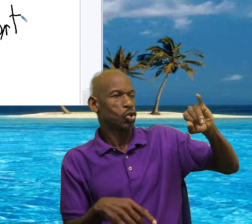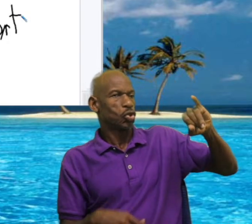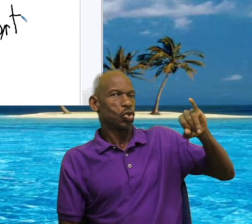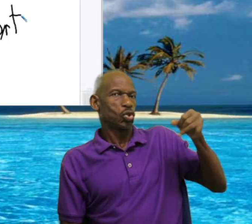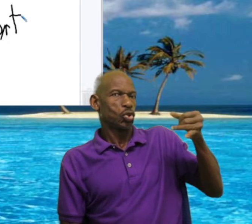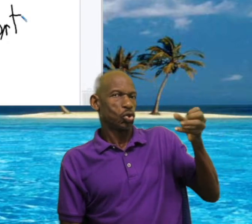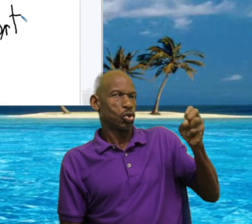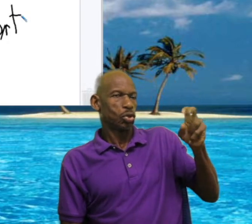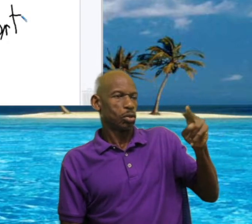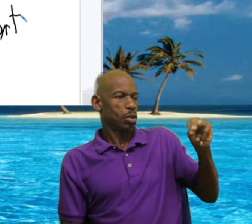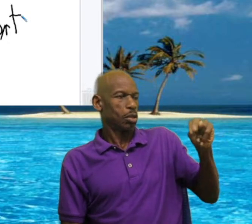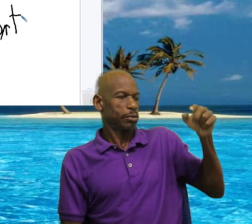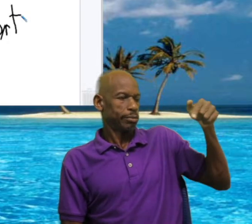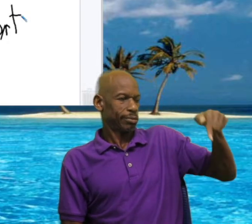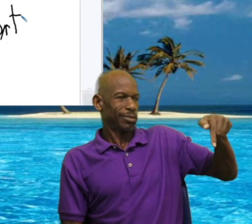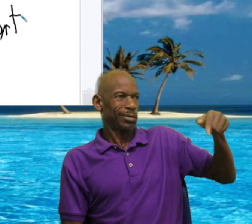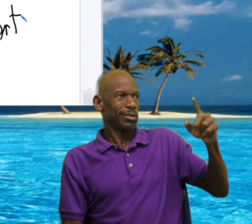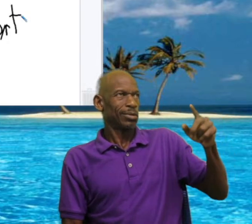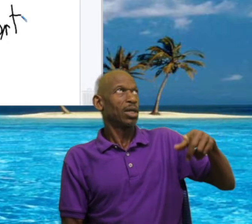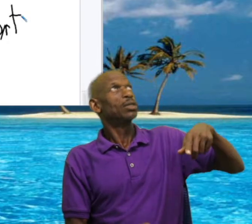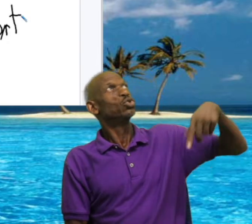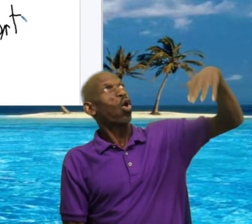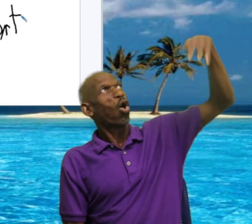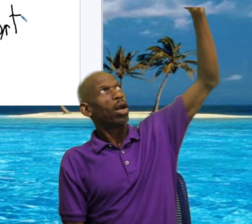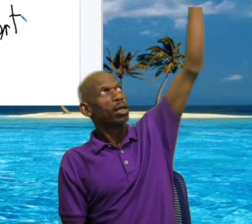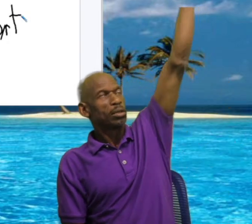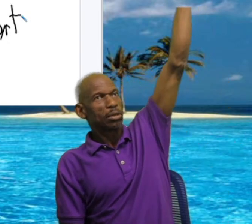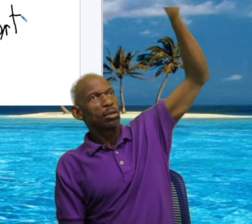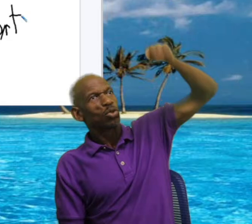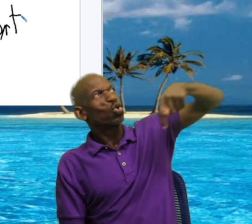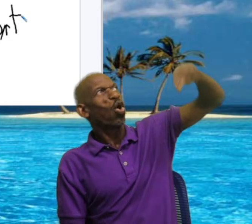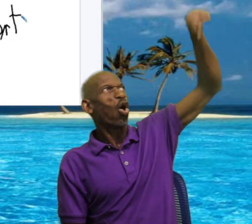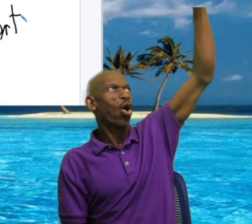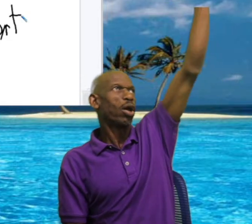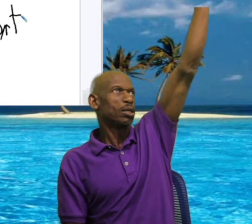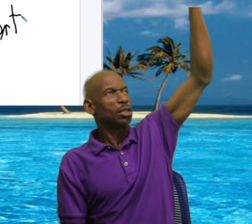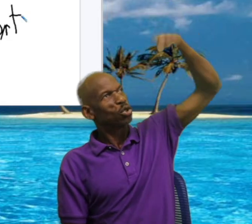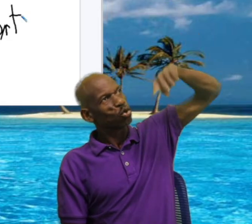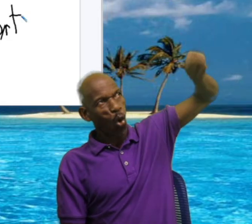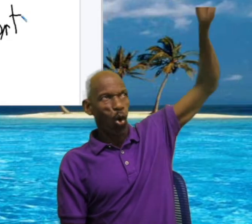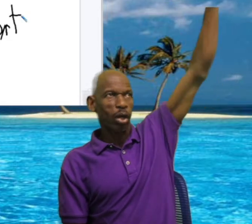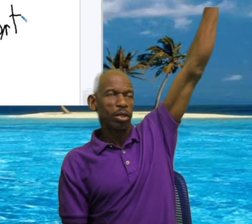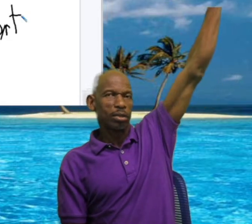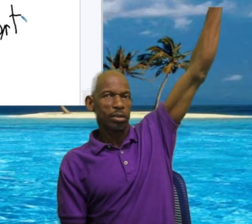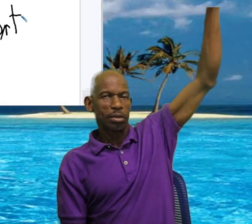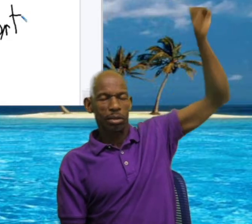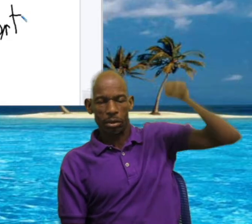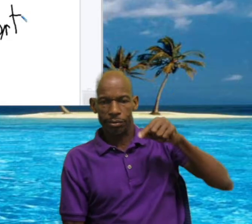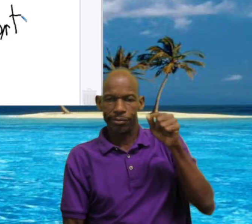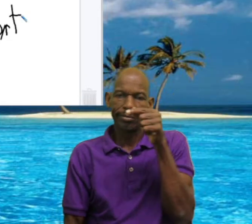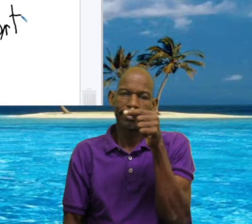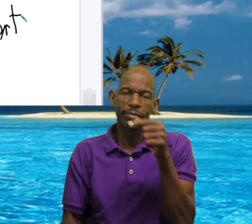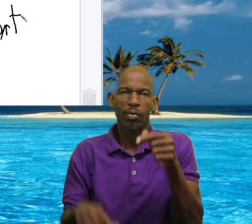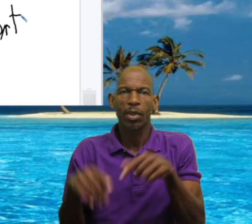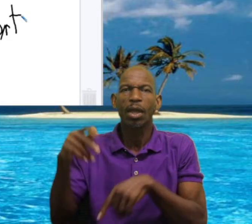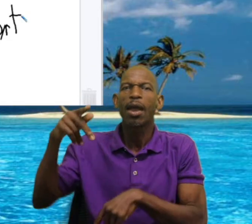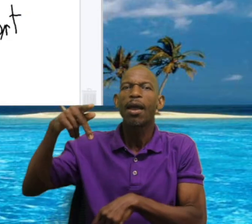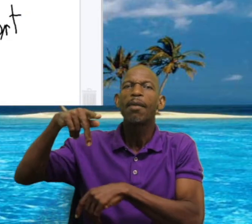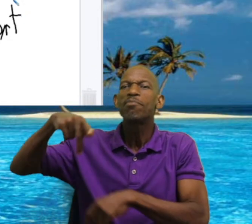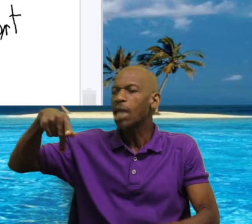short. To join these two parts of the sentence, we use the